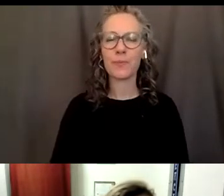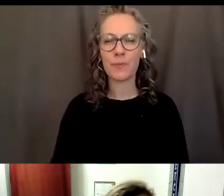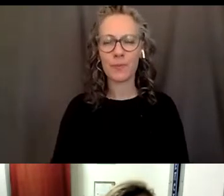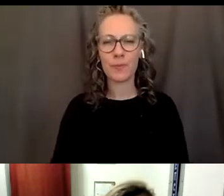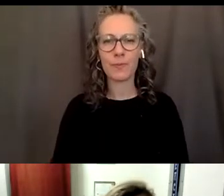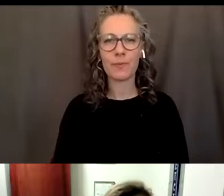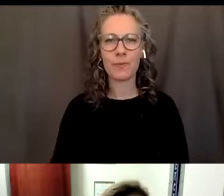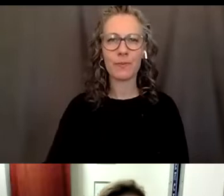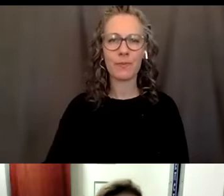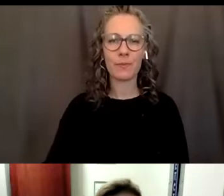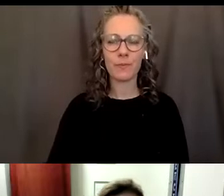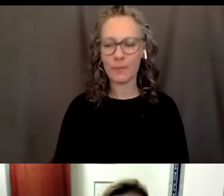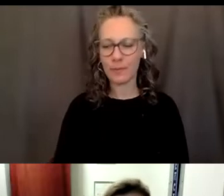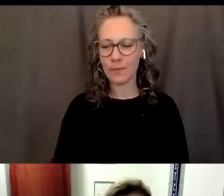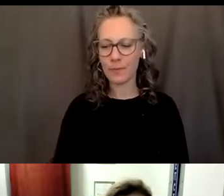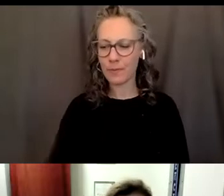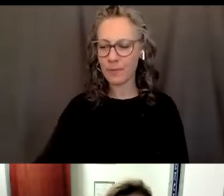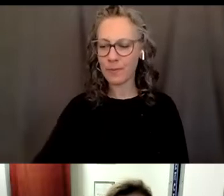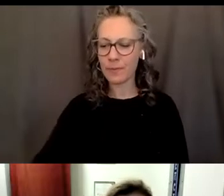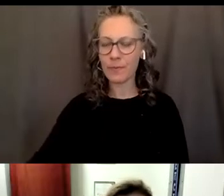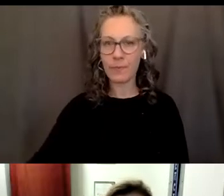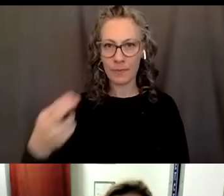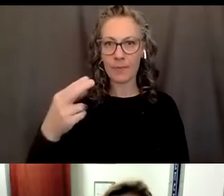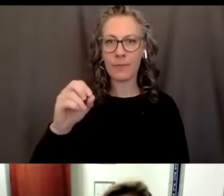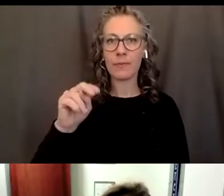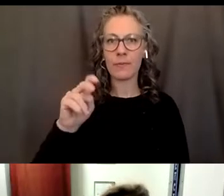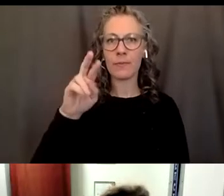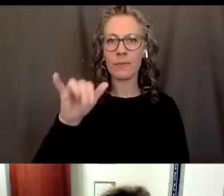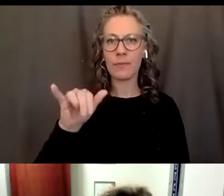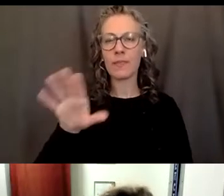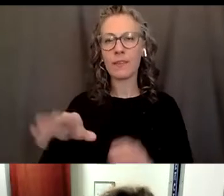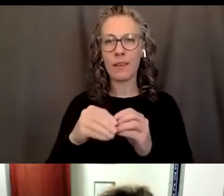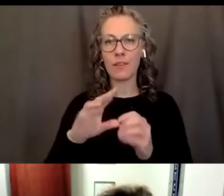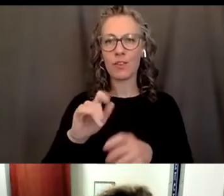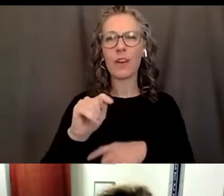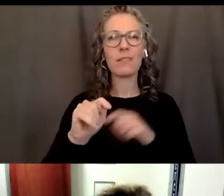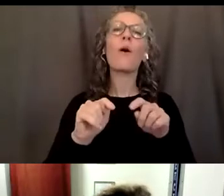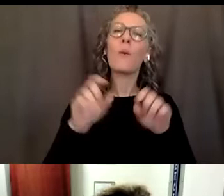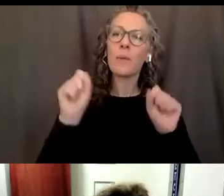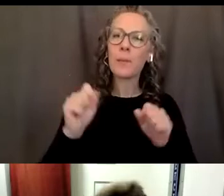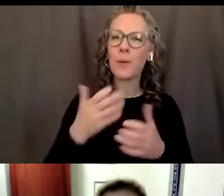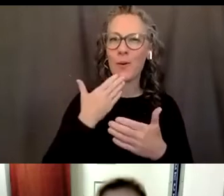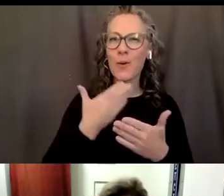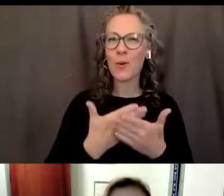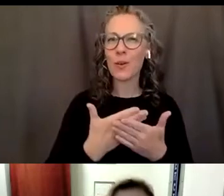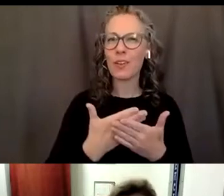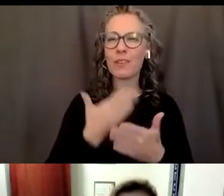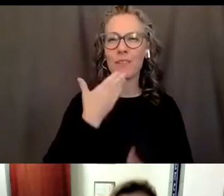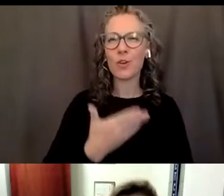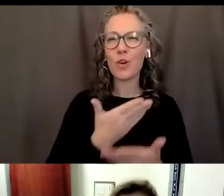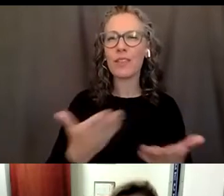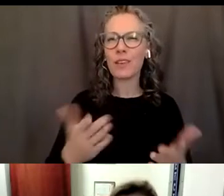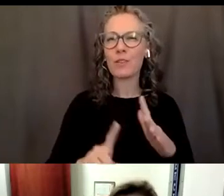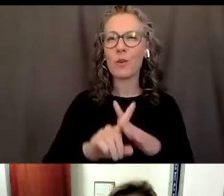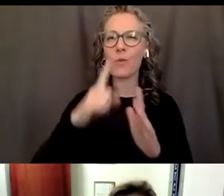Yes. Yeah, and Henry just wrote something else in the chat. Good things come to me. Yeah. Oh, I think